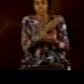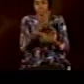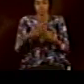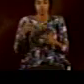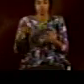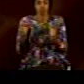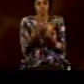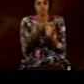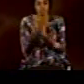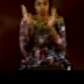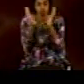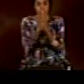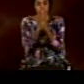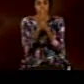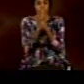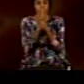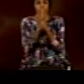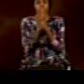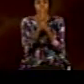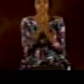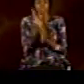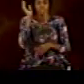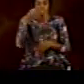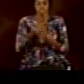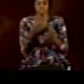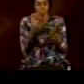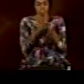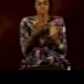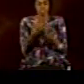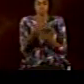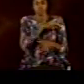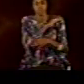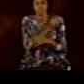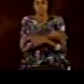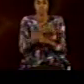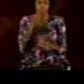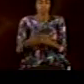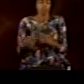Jesus. In Jesus' mighty